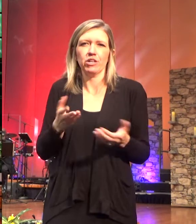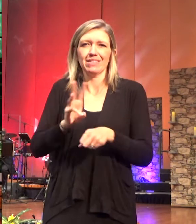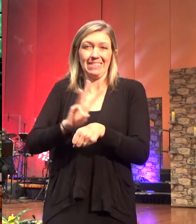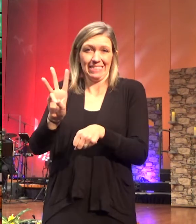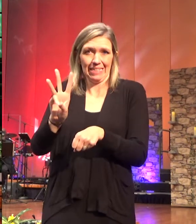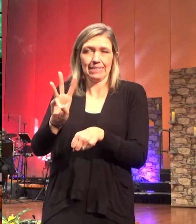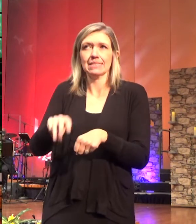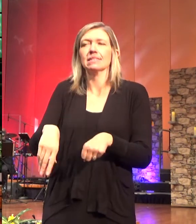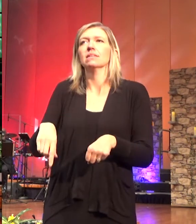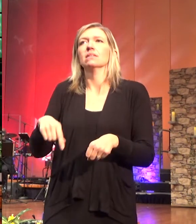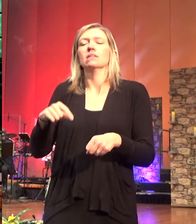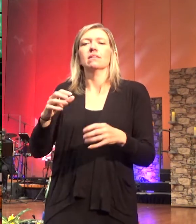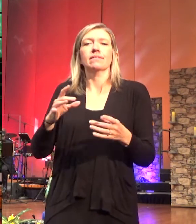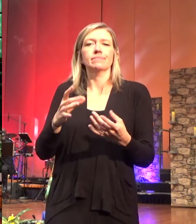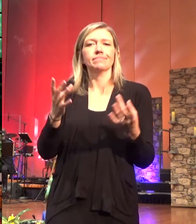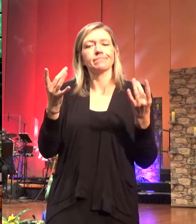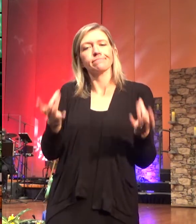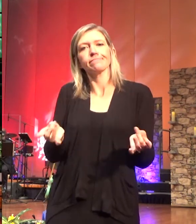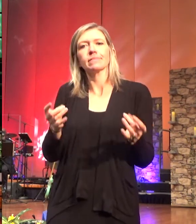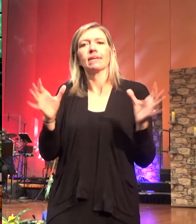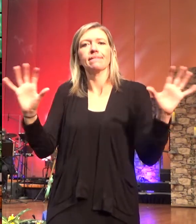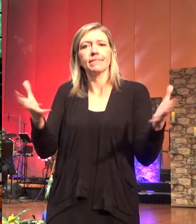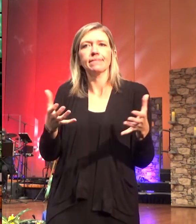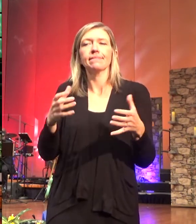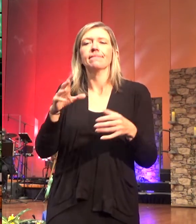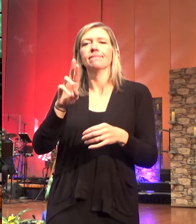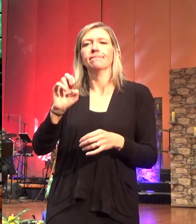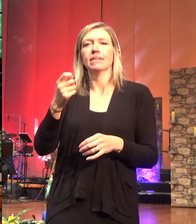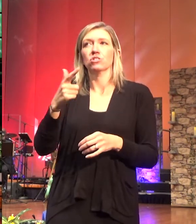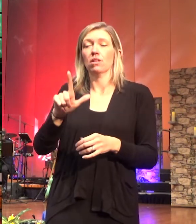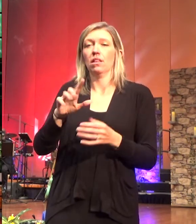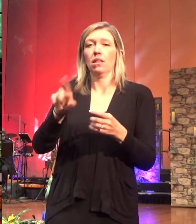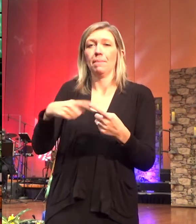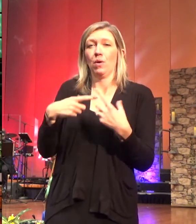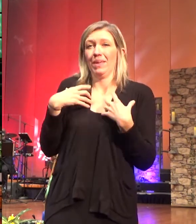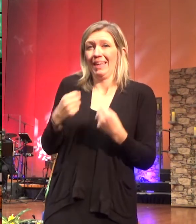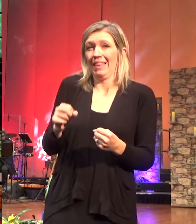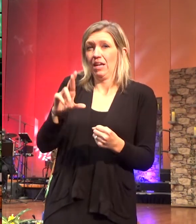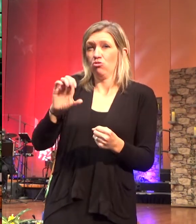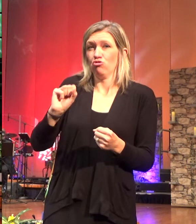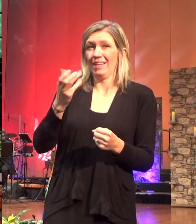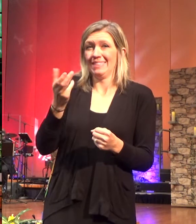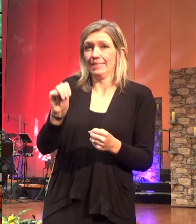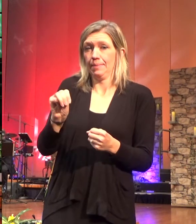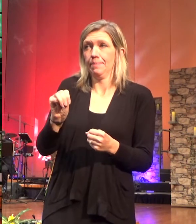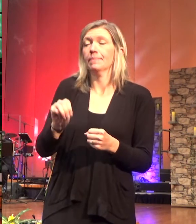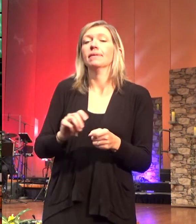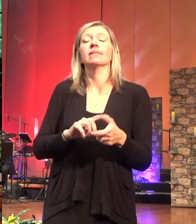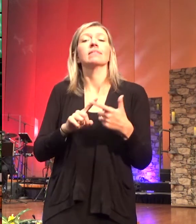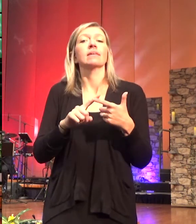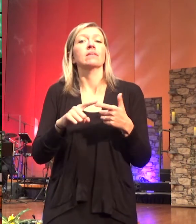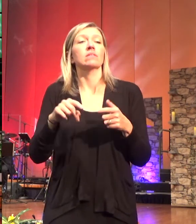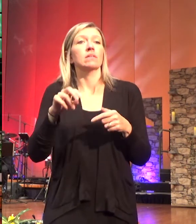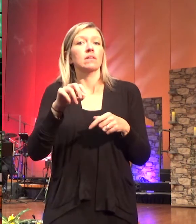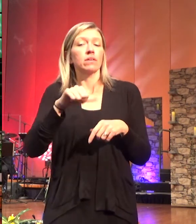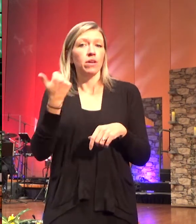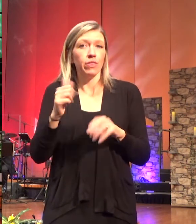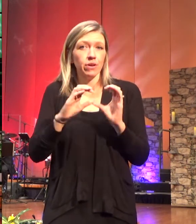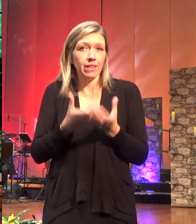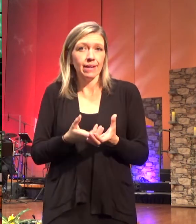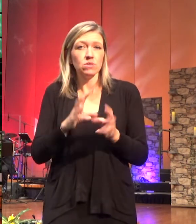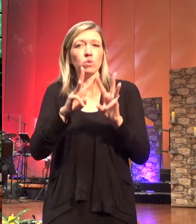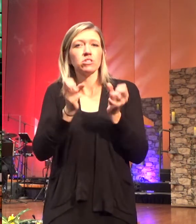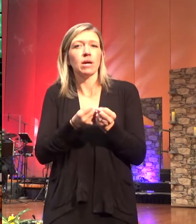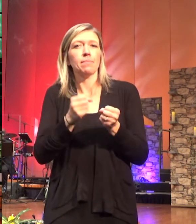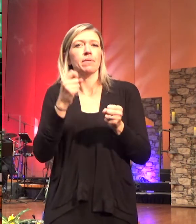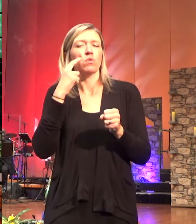around healing racism. So please join us for that in person. And also our own Reverend Nadine Cox is going to be teaching a mandala workshop this